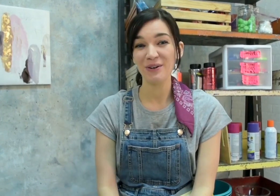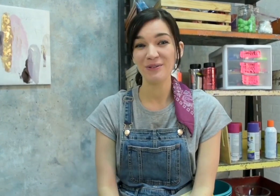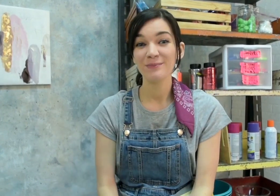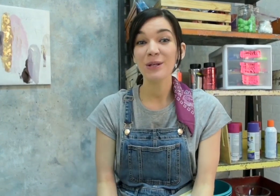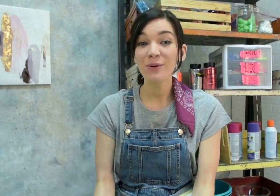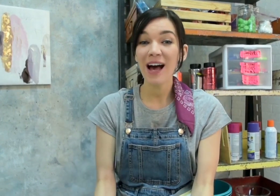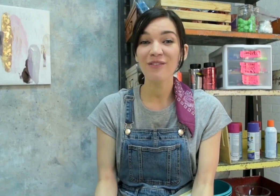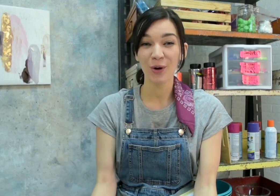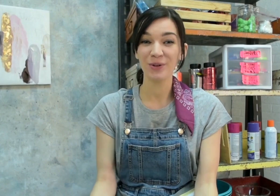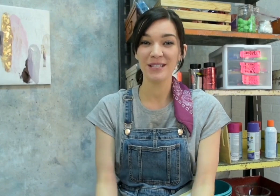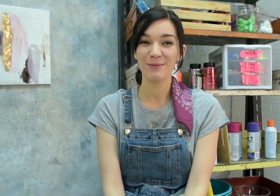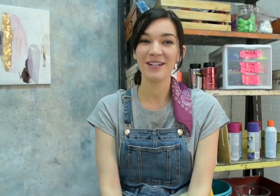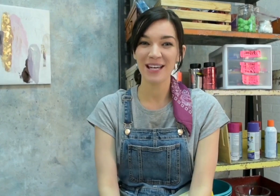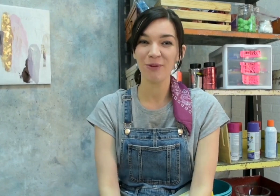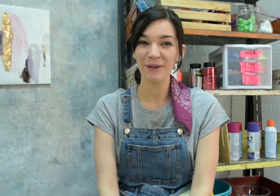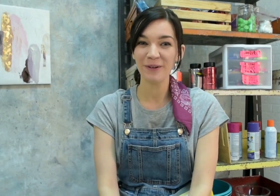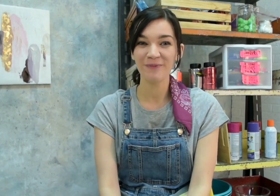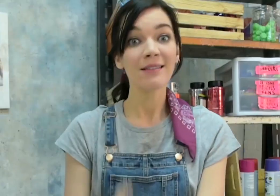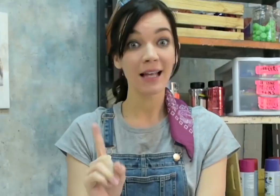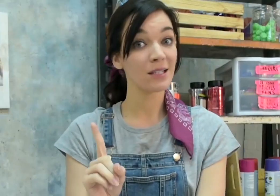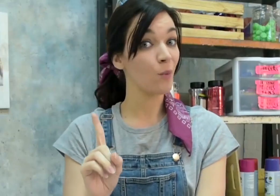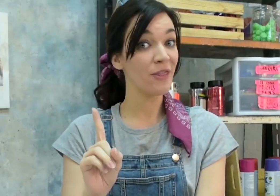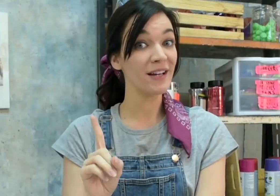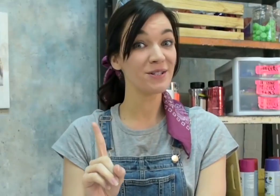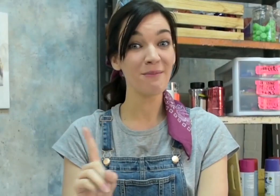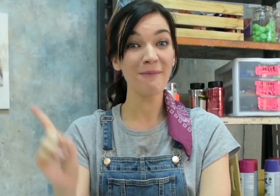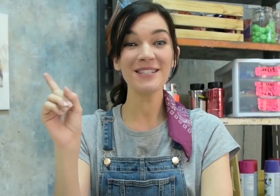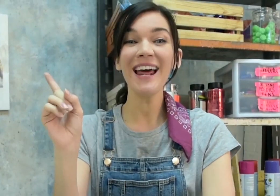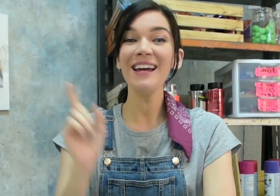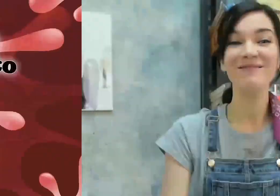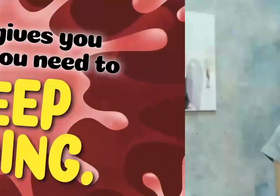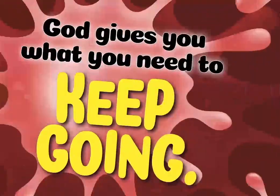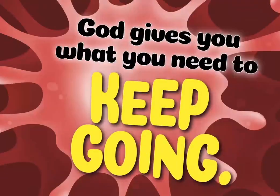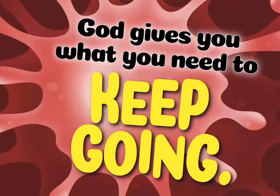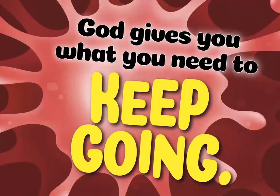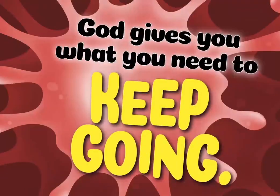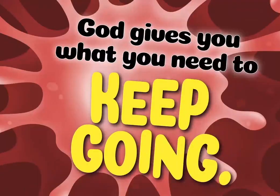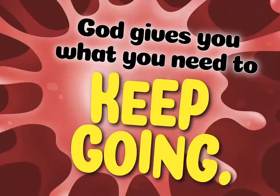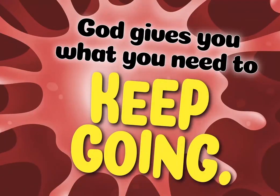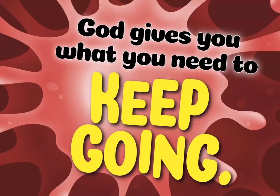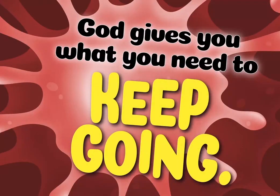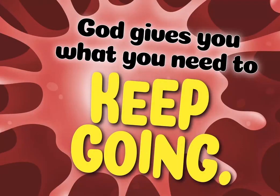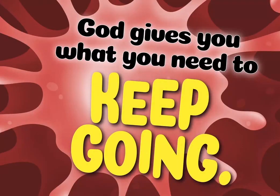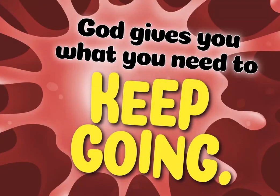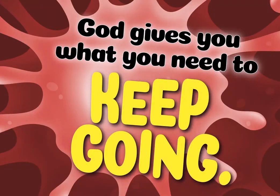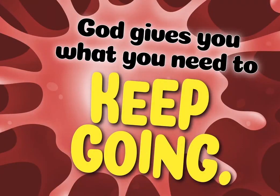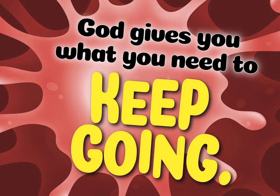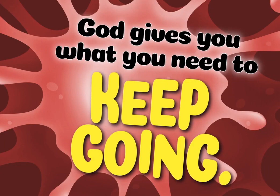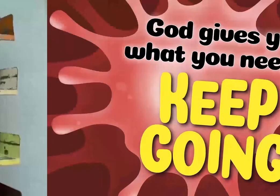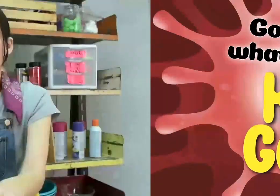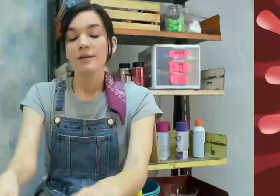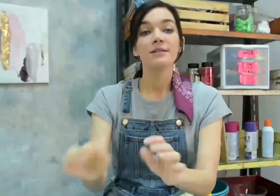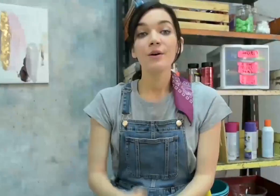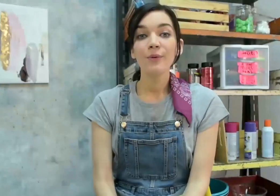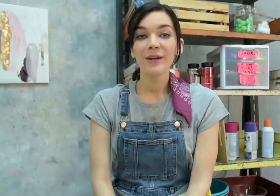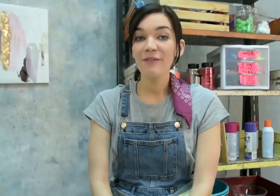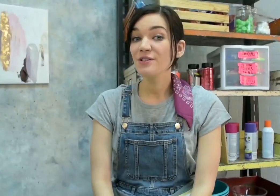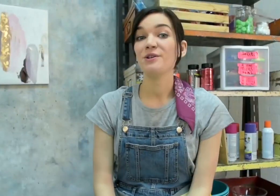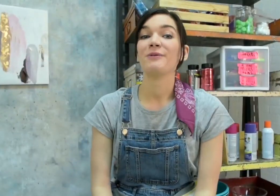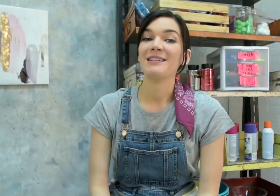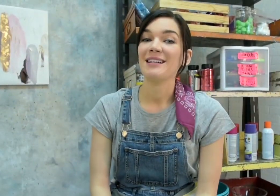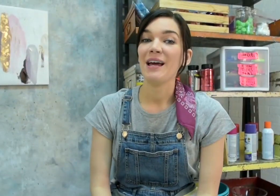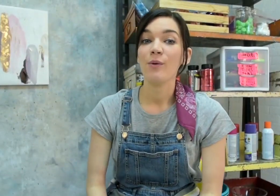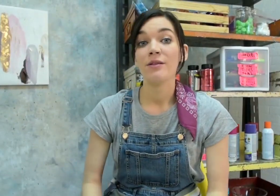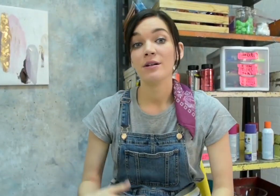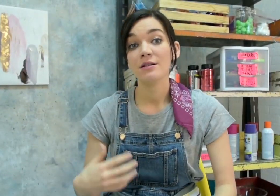things alone. You have the Holy Spirit to help you. That's the one thing to remember today. God gives you what you need to keep going. So whatever's